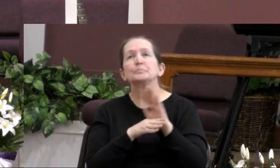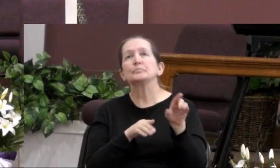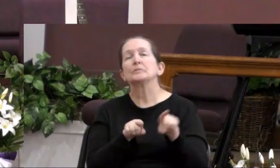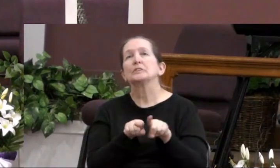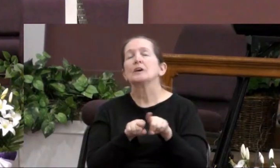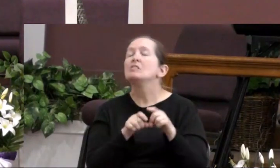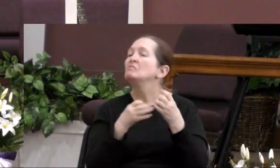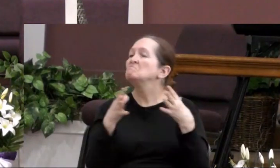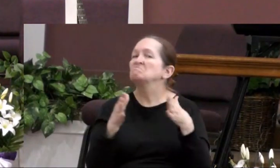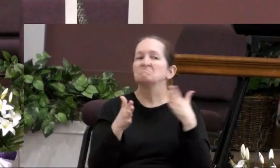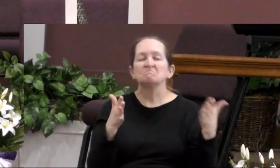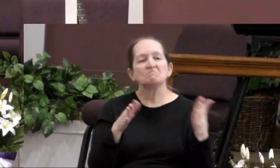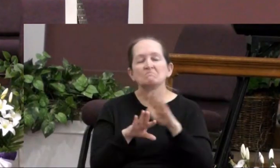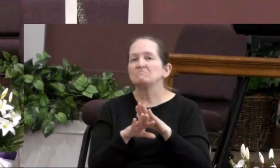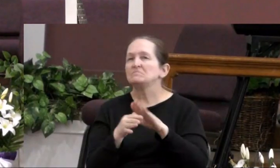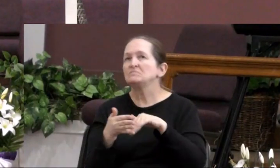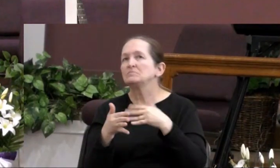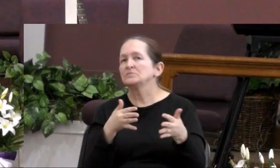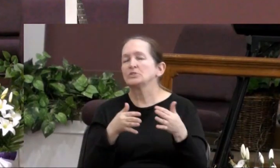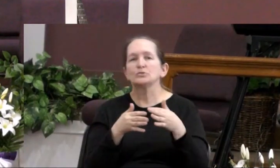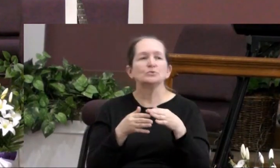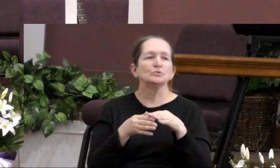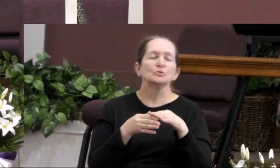Lots of things on the schedule to do.